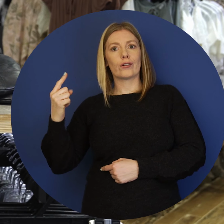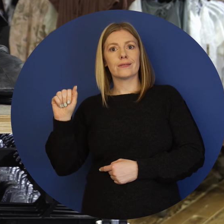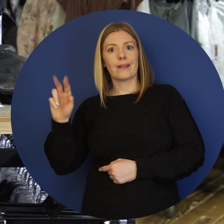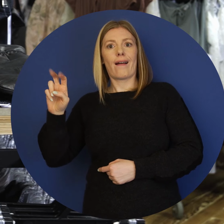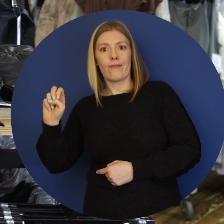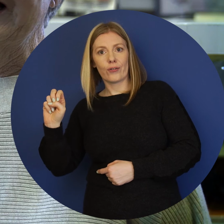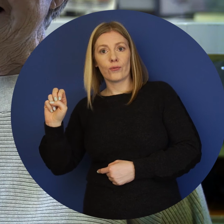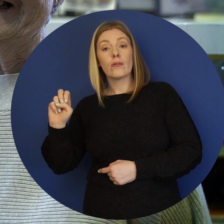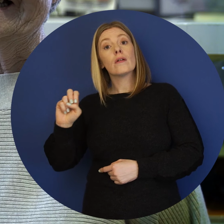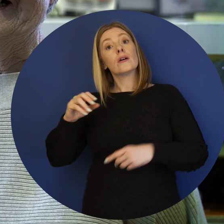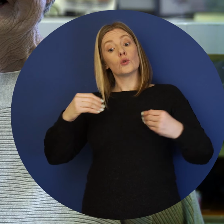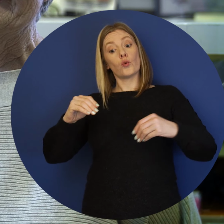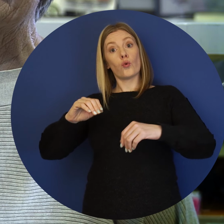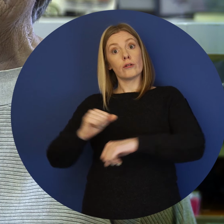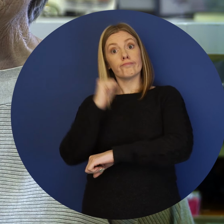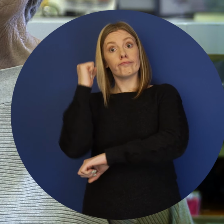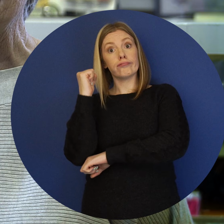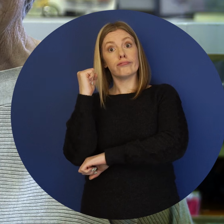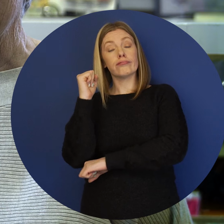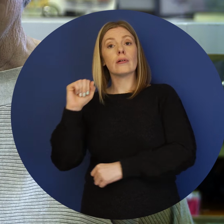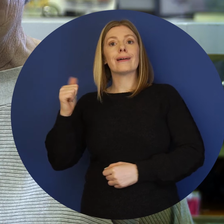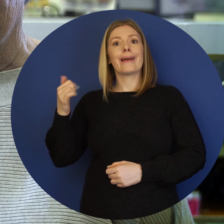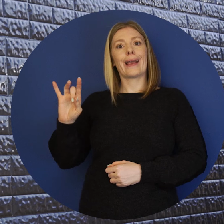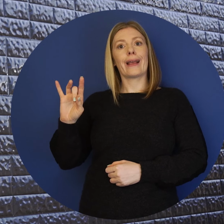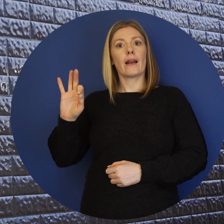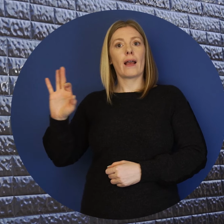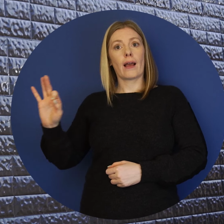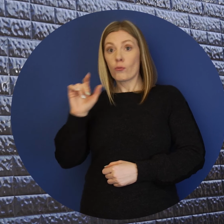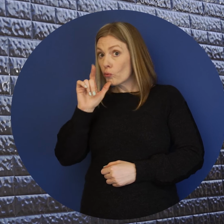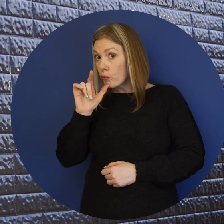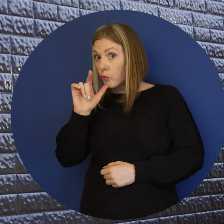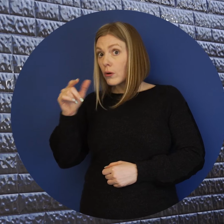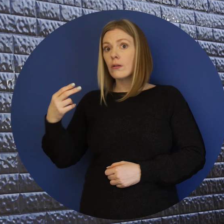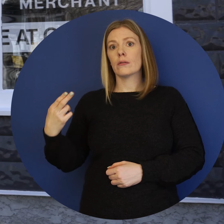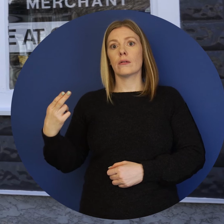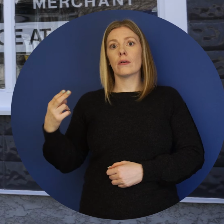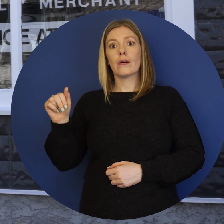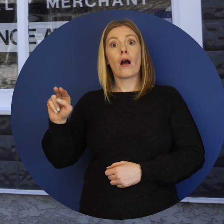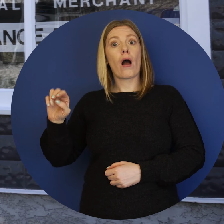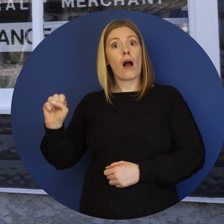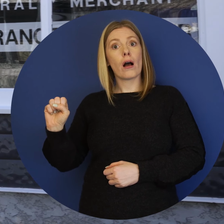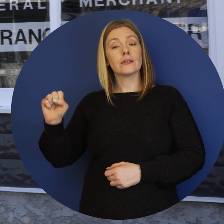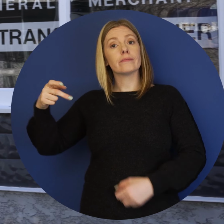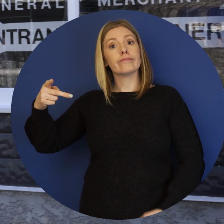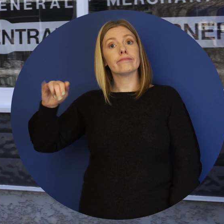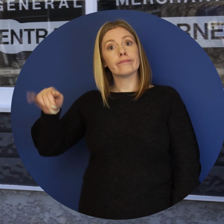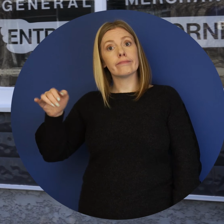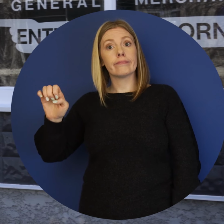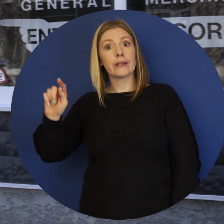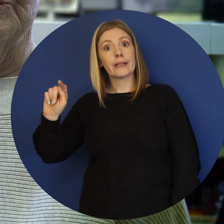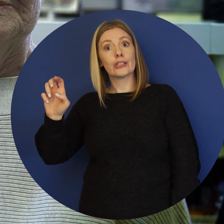The store was established in 1899 by Hans Pieter. We actually think we are probably the